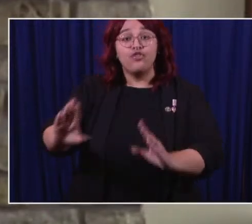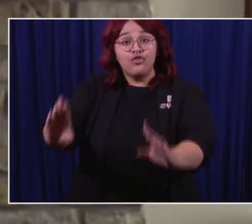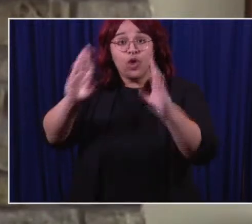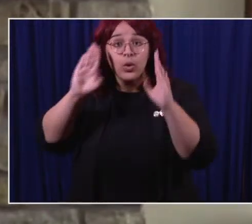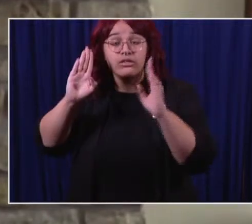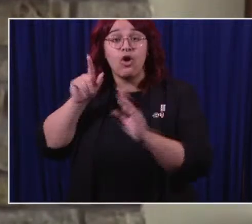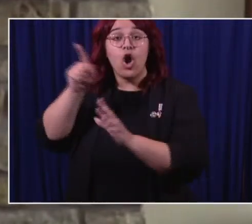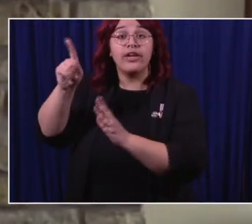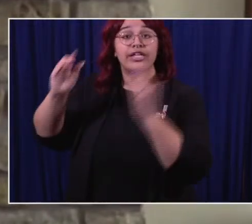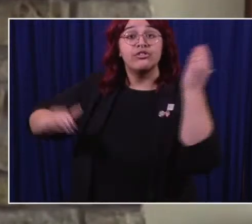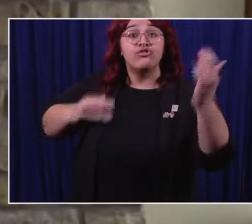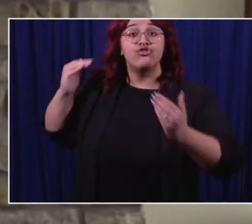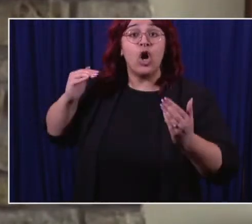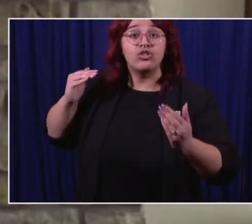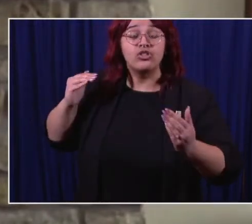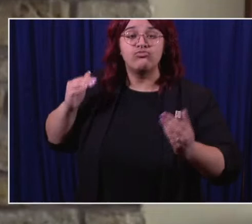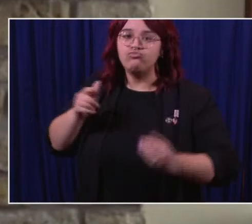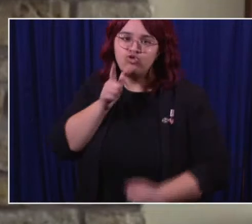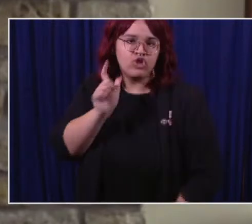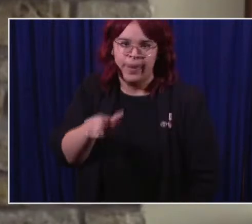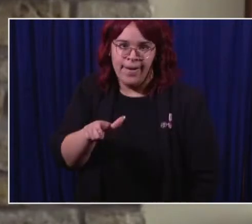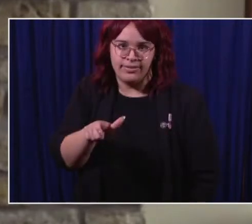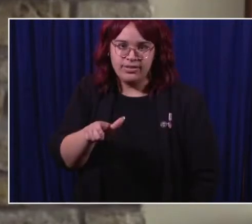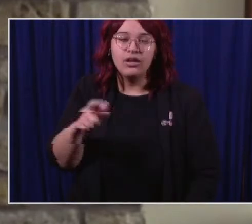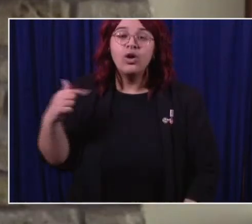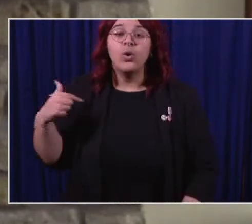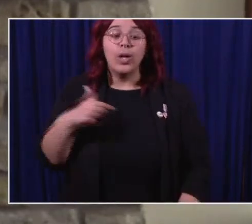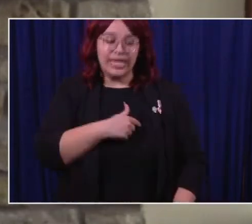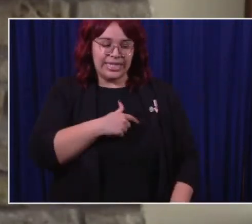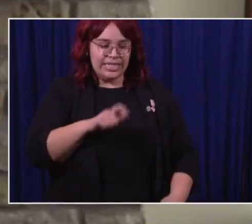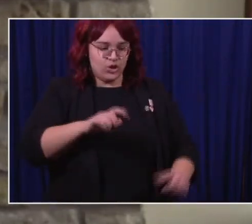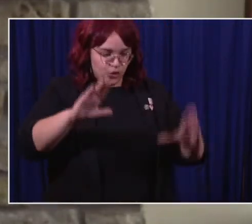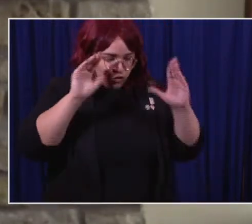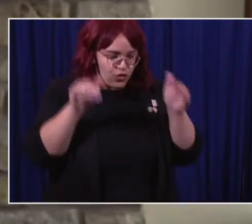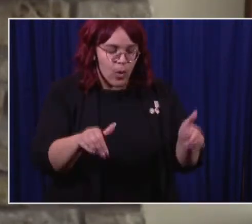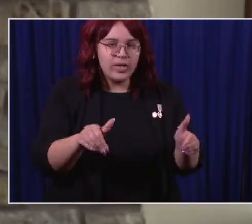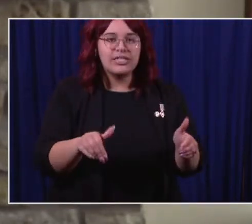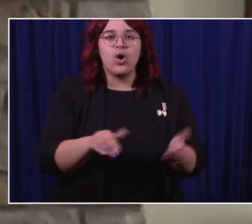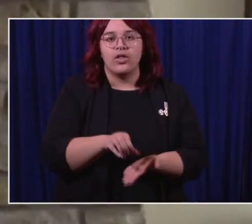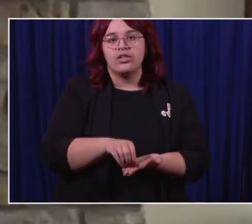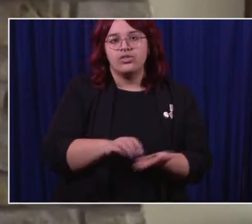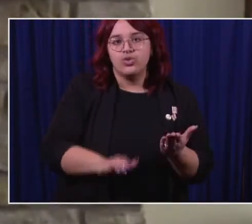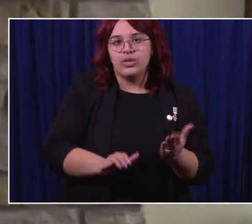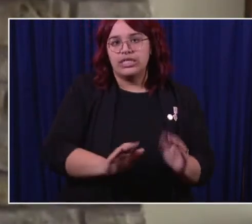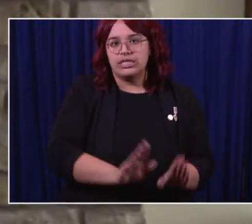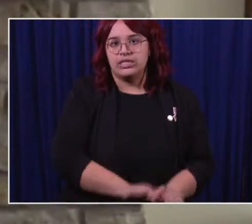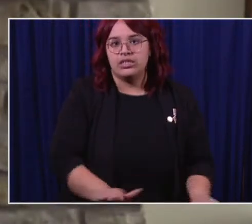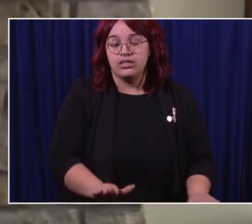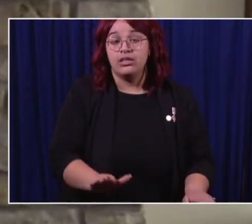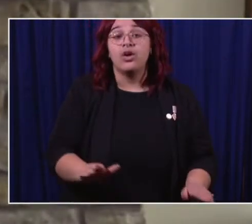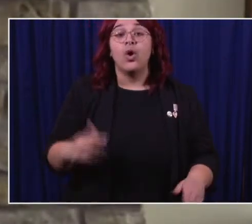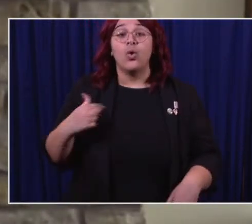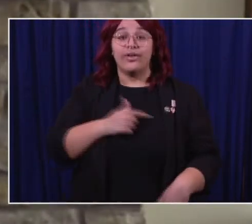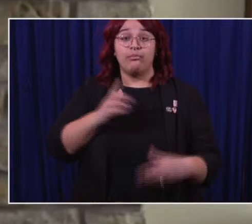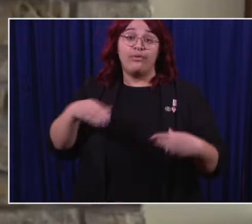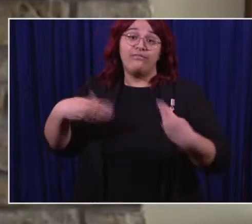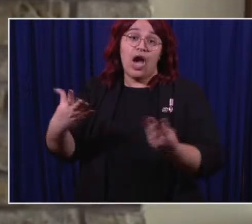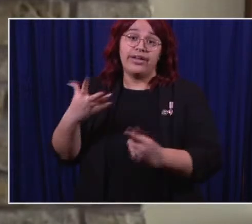the kids. We're vaccinating school personnel so kids can be in